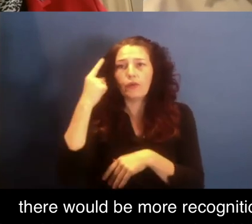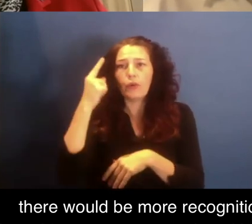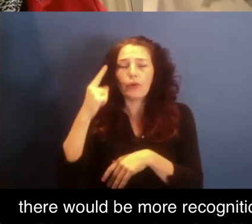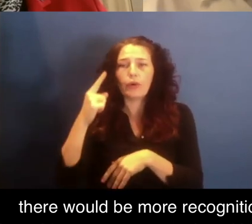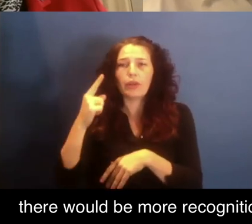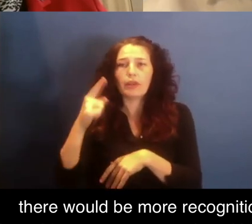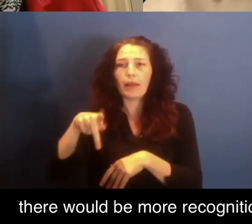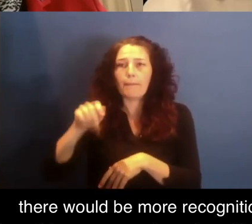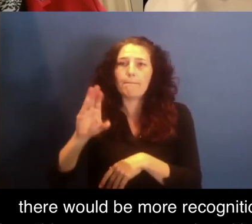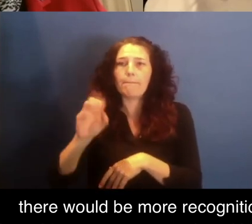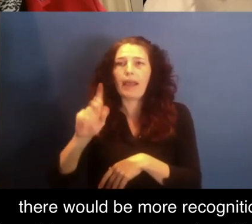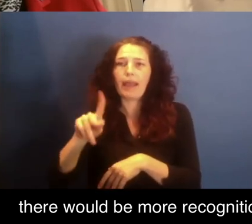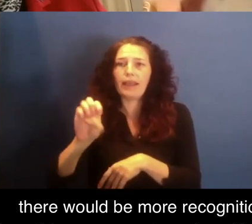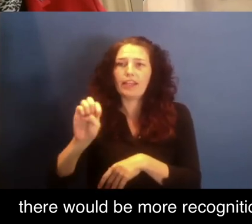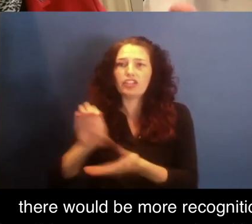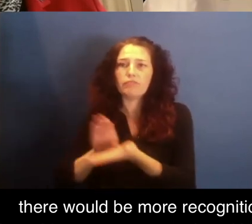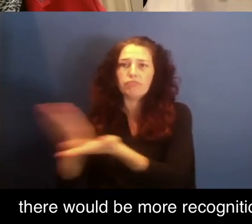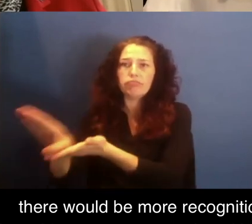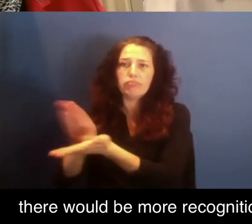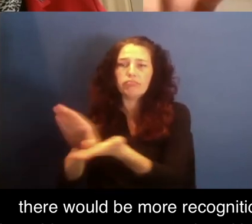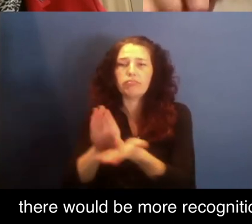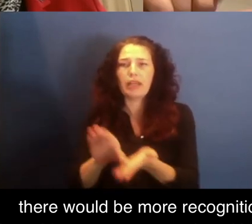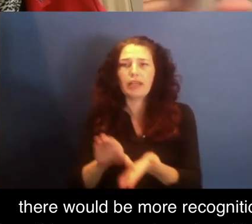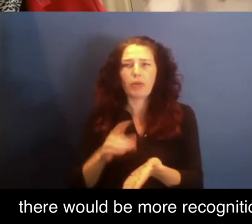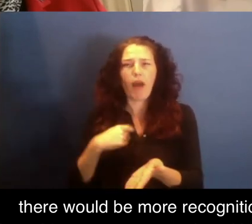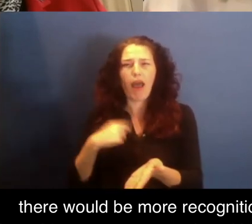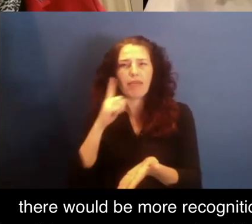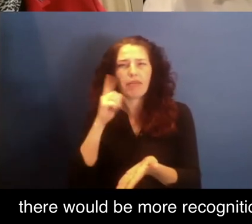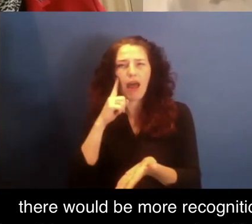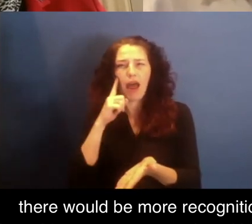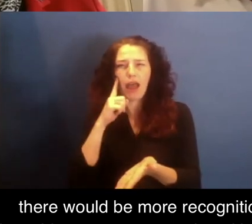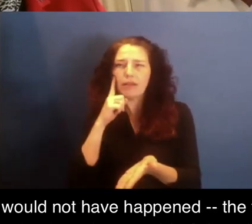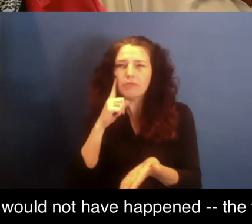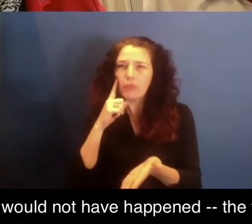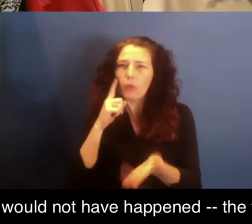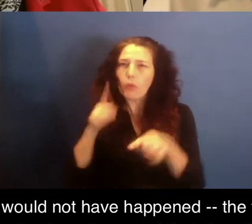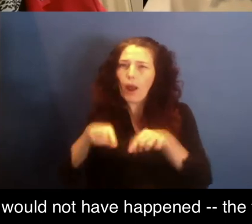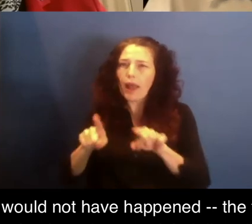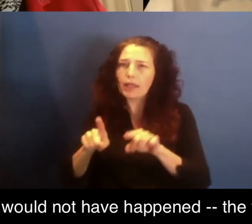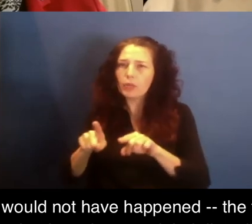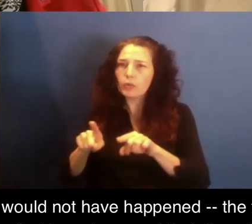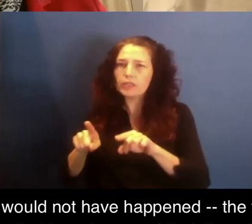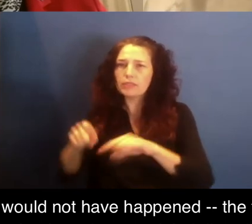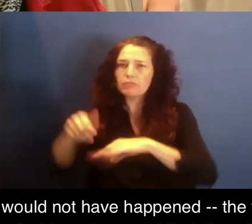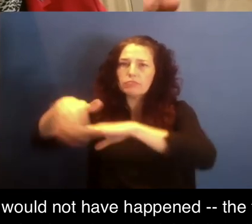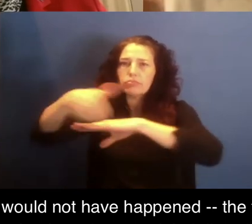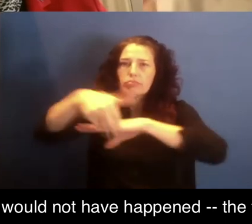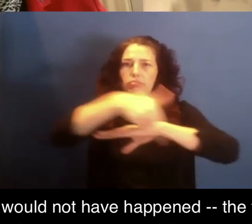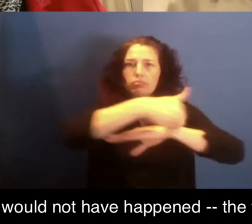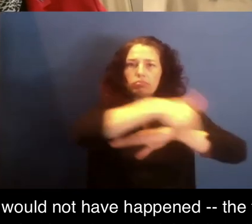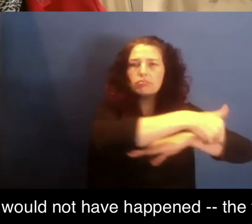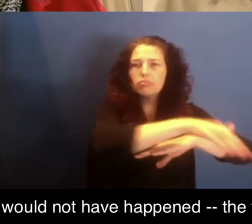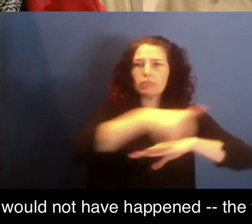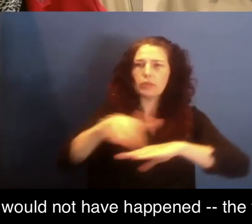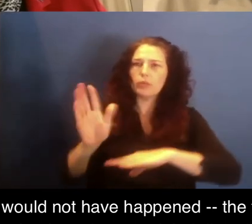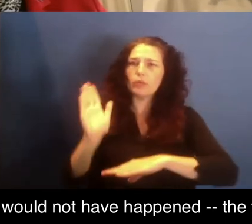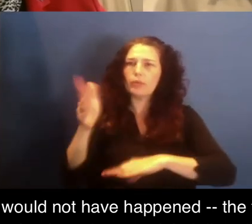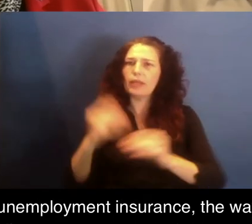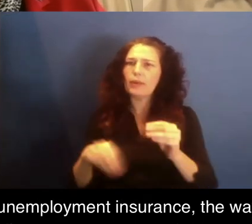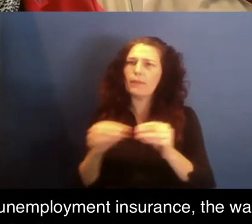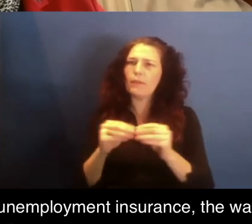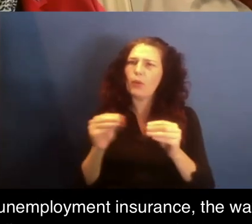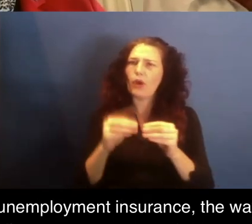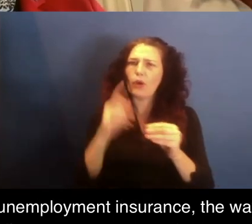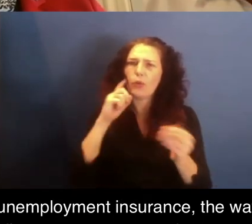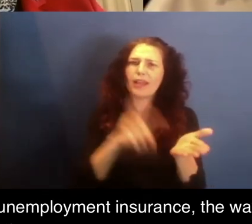would be more, uh, recognition of how this process got produced, because it would not have happened. The things we've, that have improved their lives,